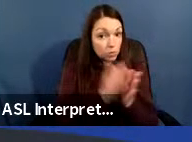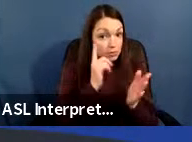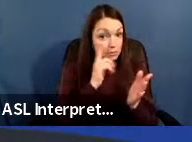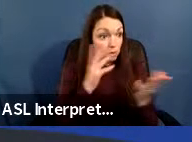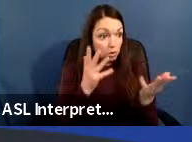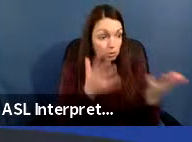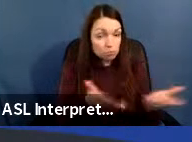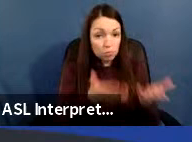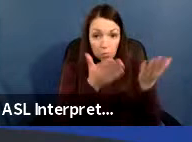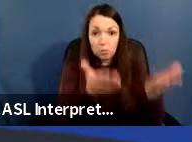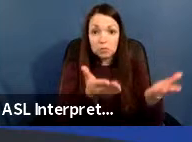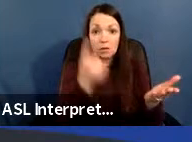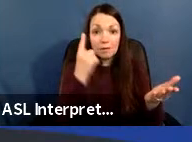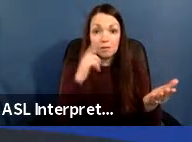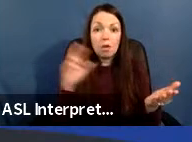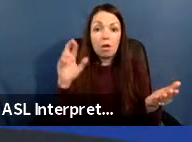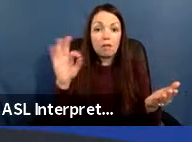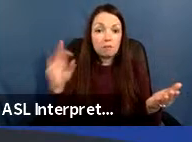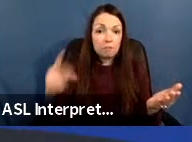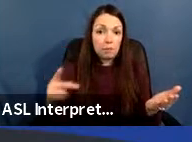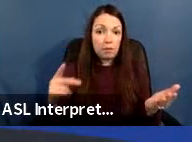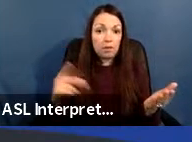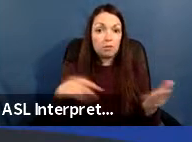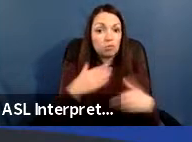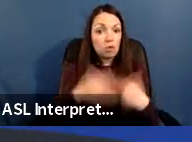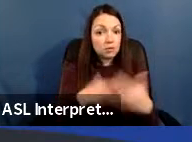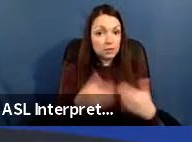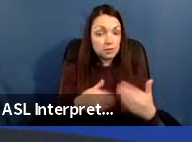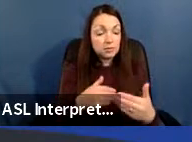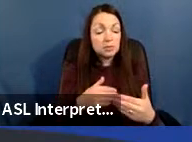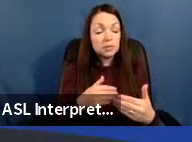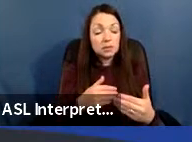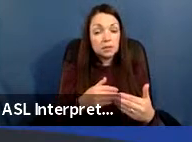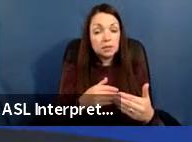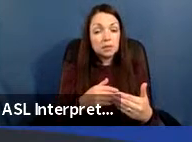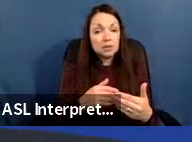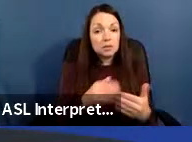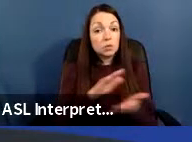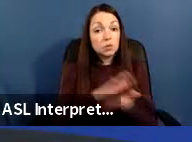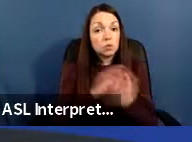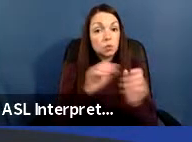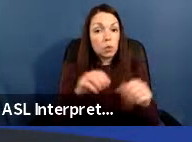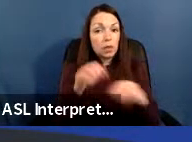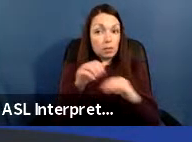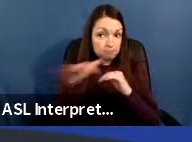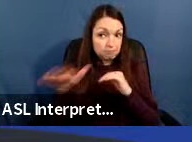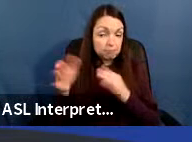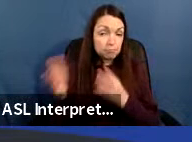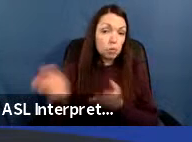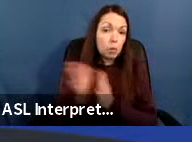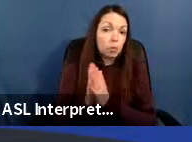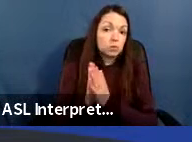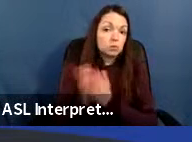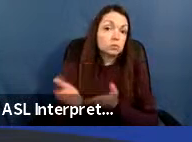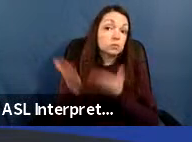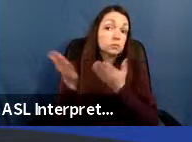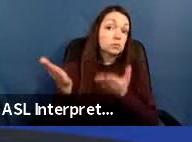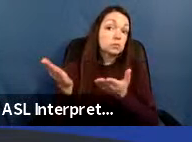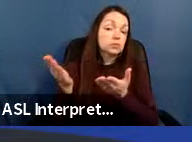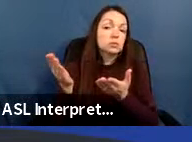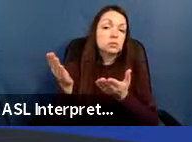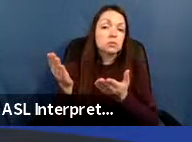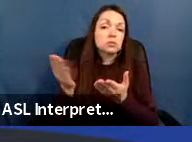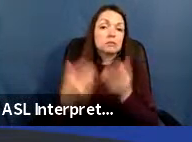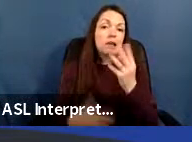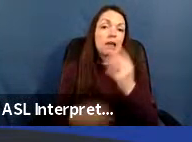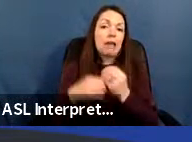proposals, or the RFP process, as many of you know it, is where schools can submit proposals requesting the addition